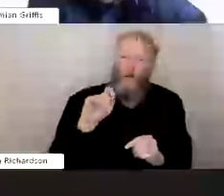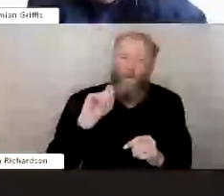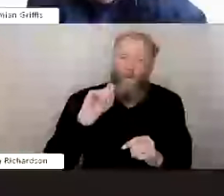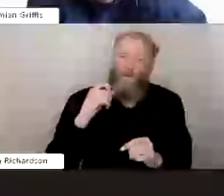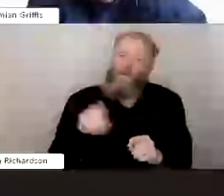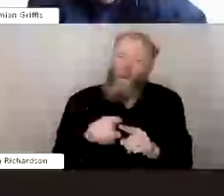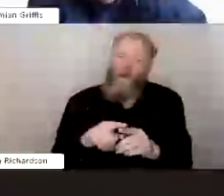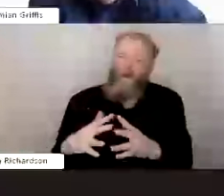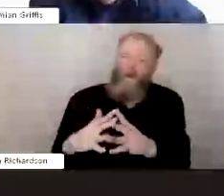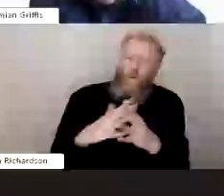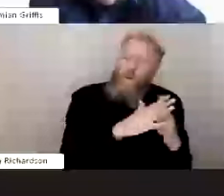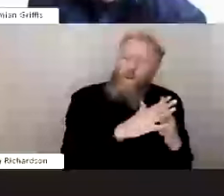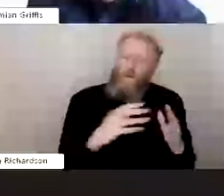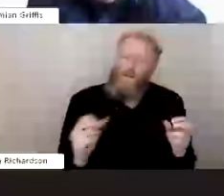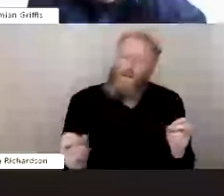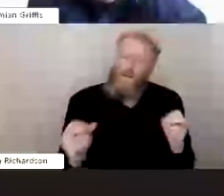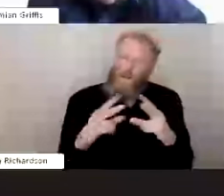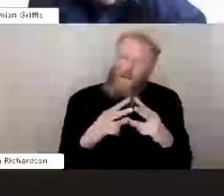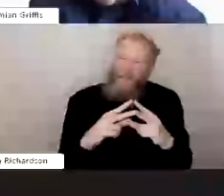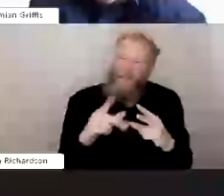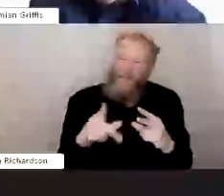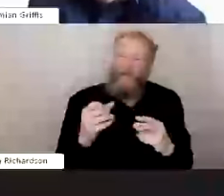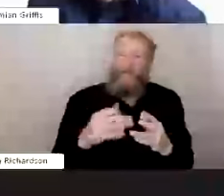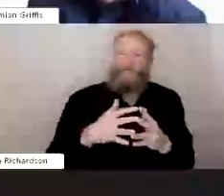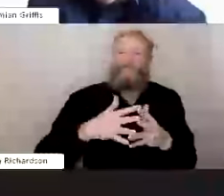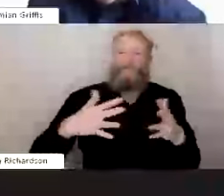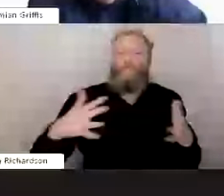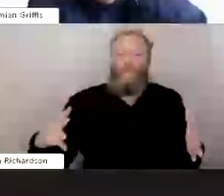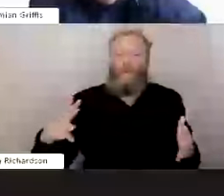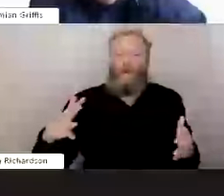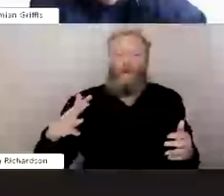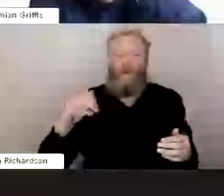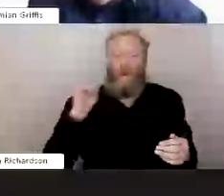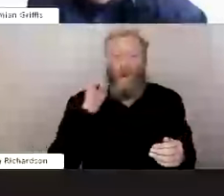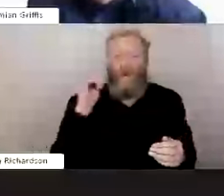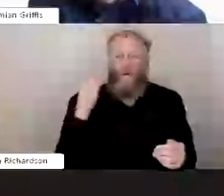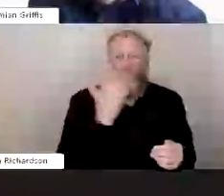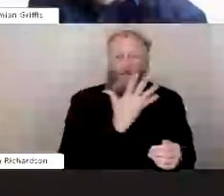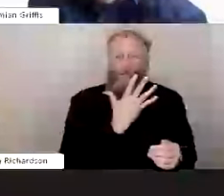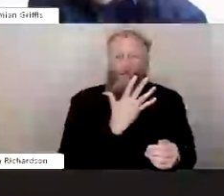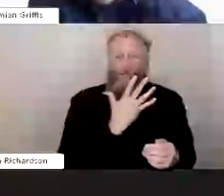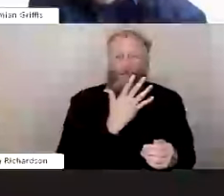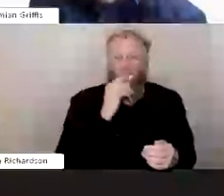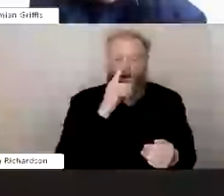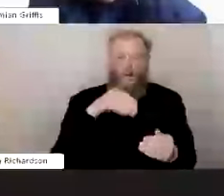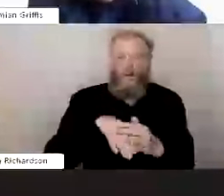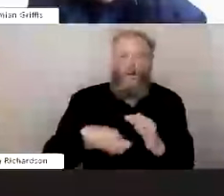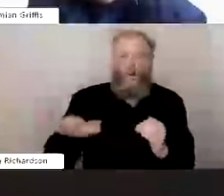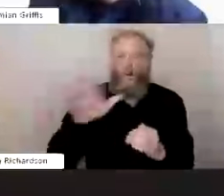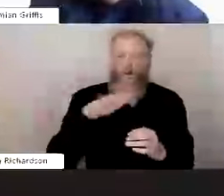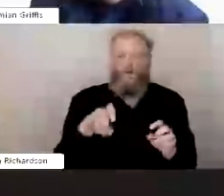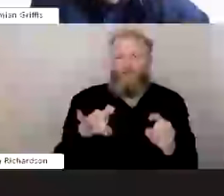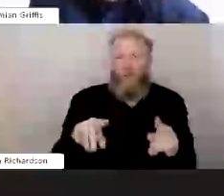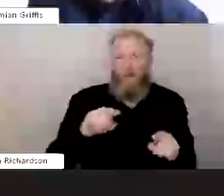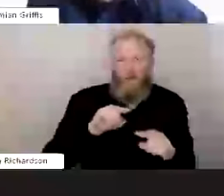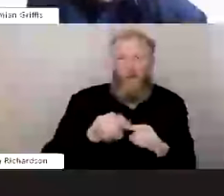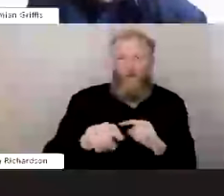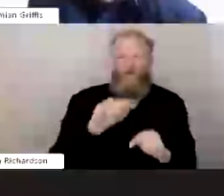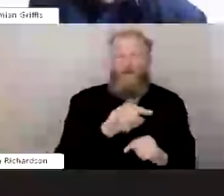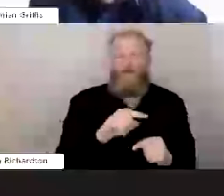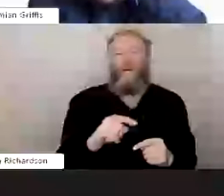Western Sydney, like I said before, largest Aboriginal population in Australia, has a number of very well-known elders, and it's not hard to